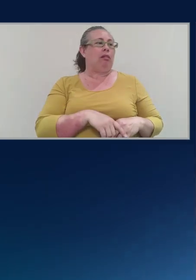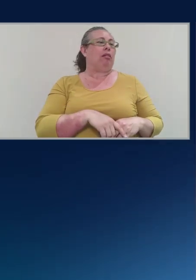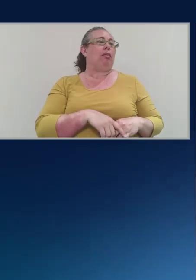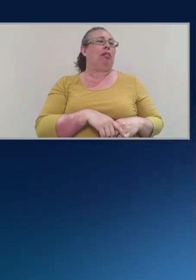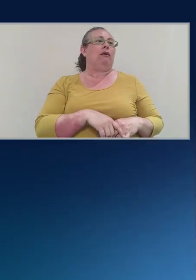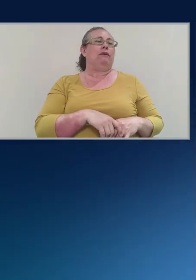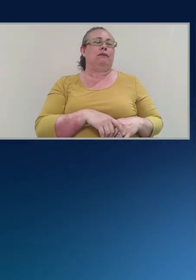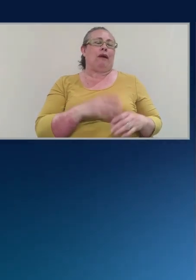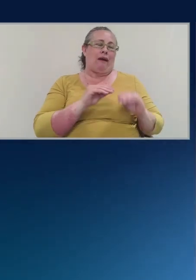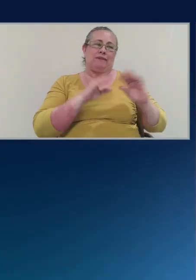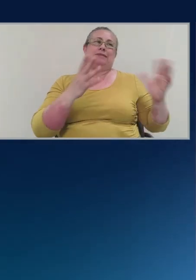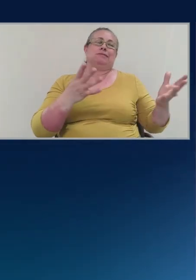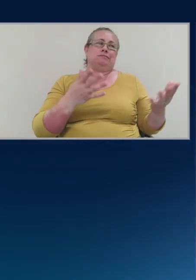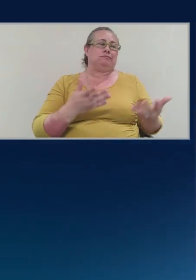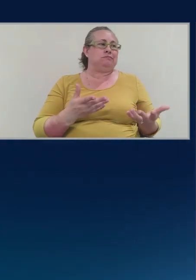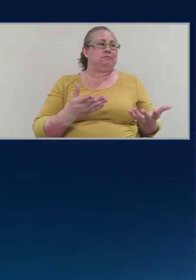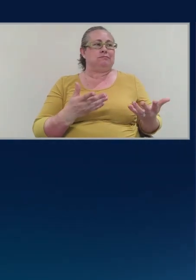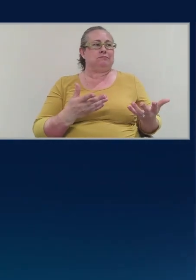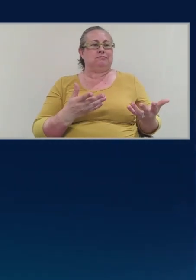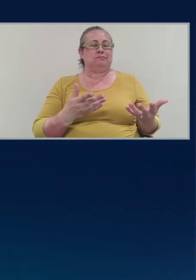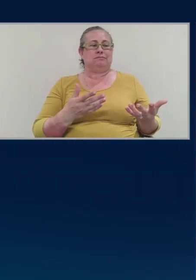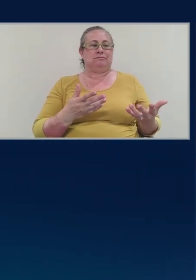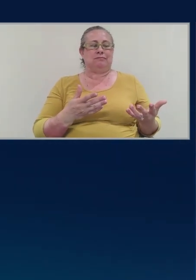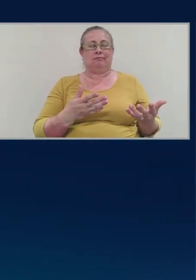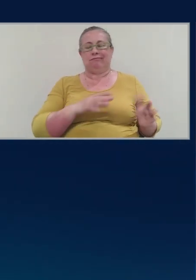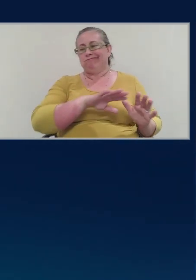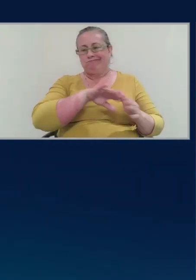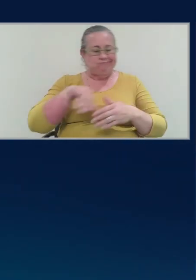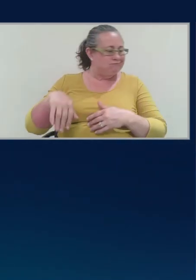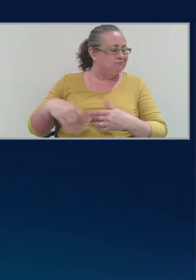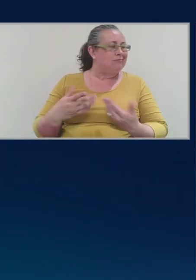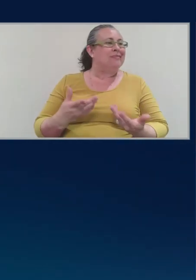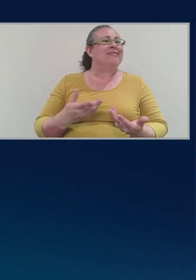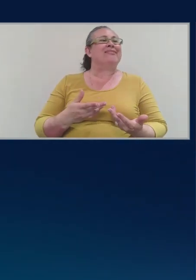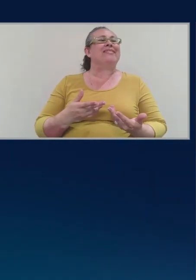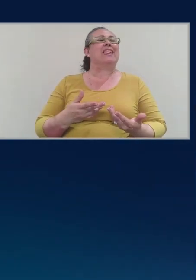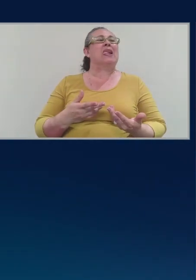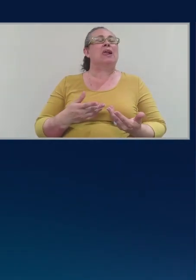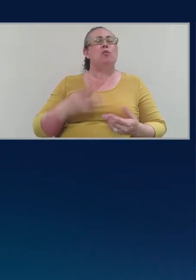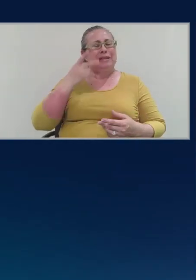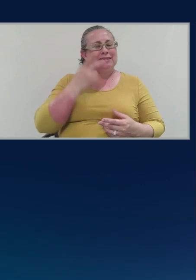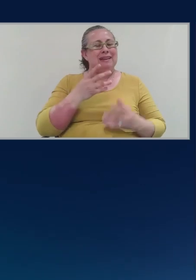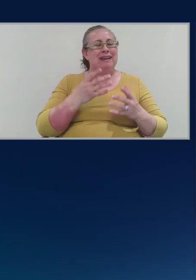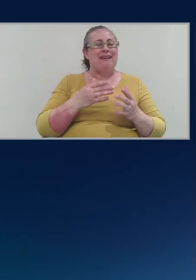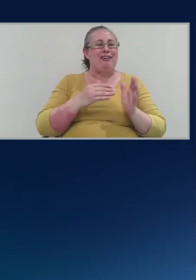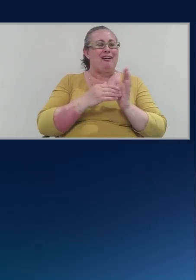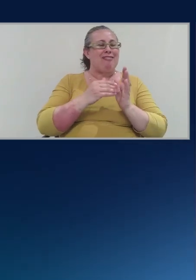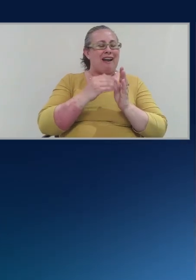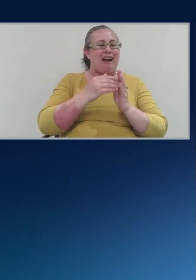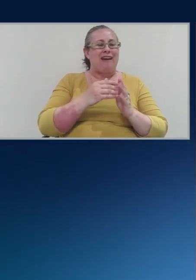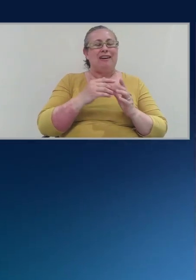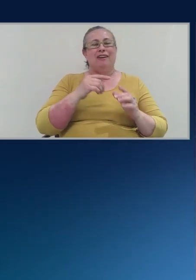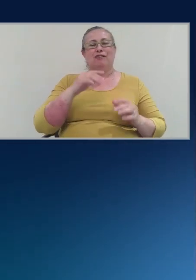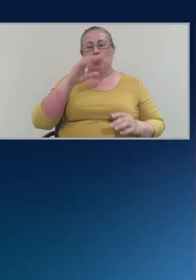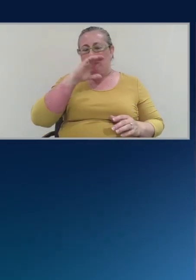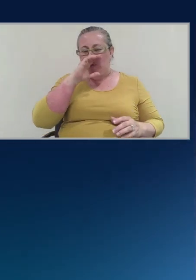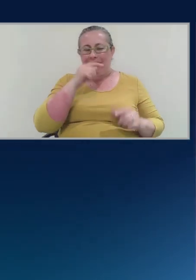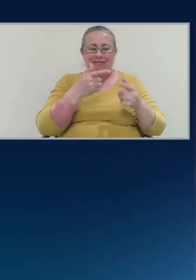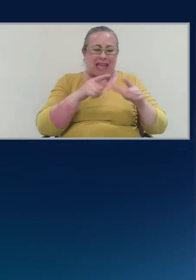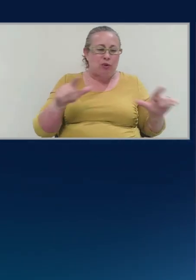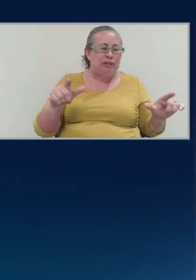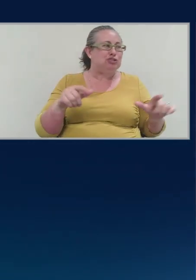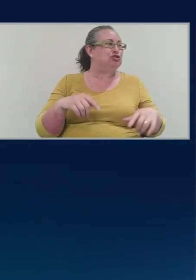a. I'm gonna move past that. We see a lot of different querying languages, things like that. You may have